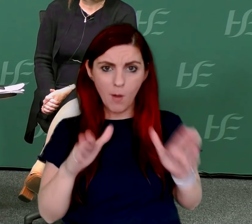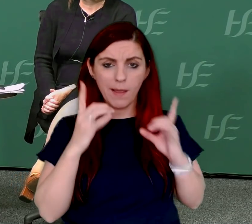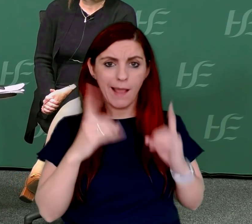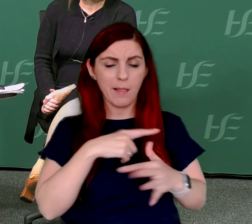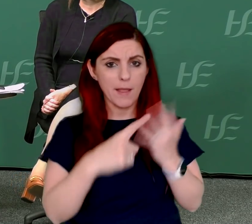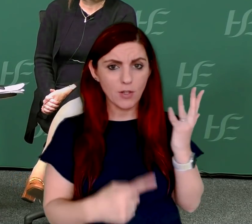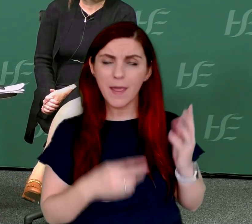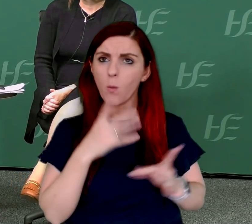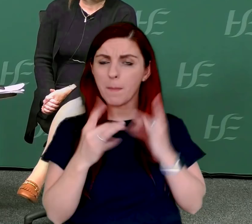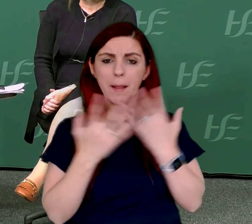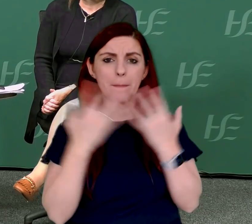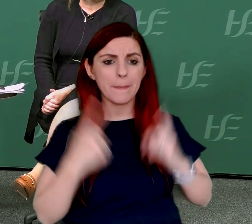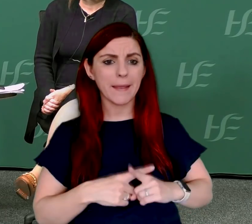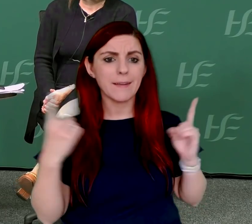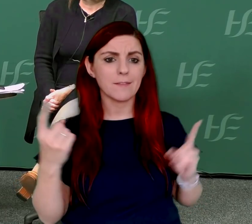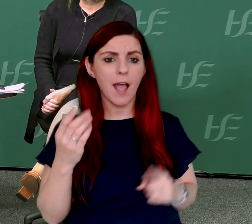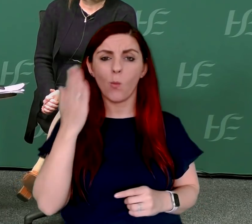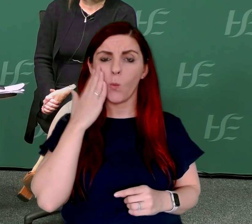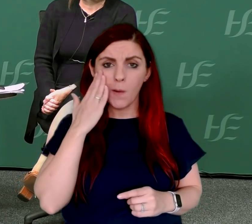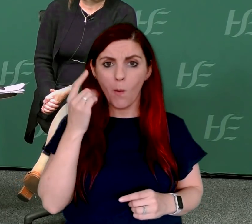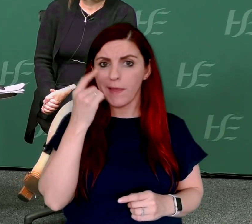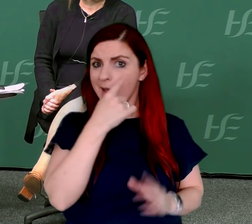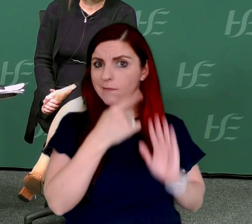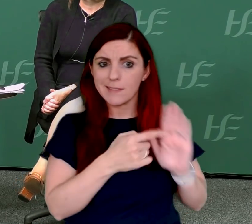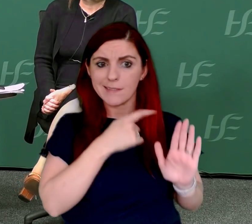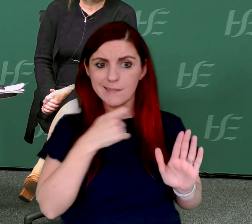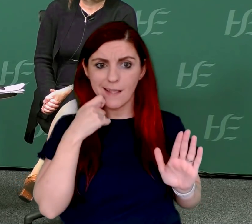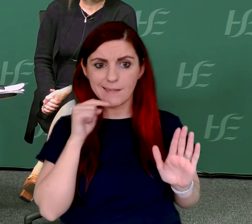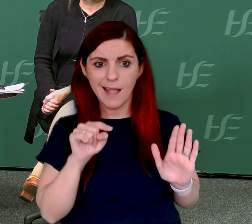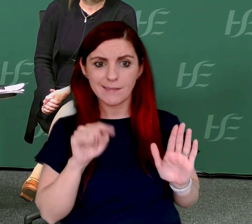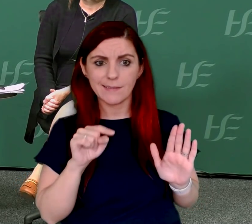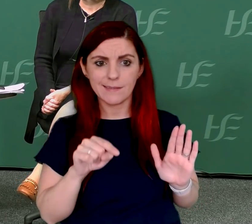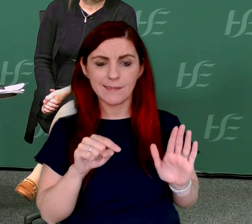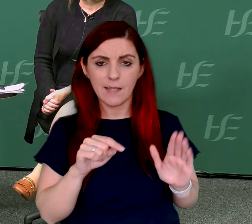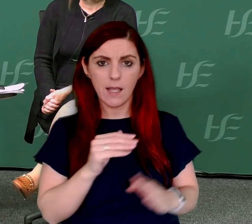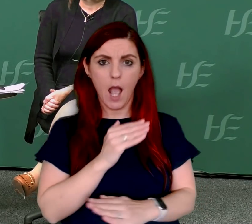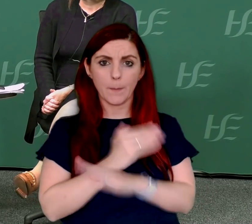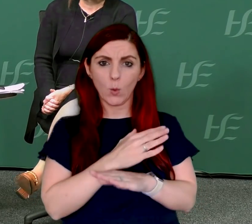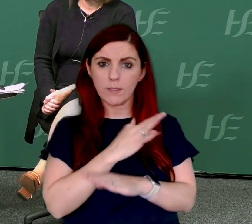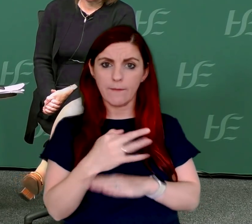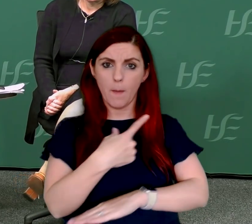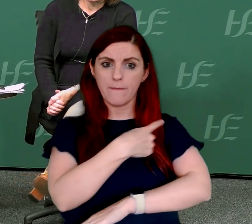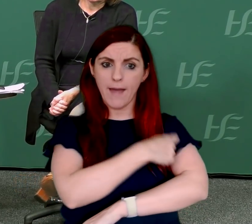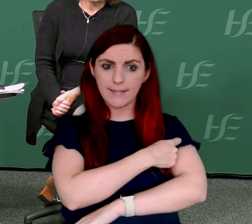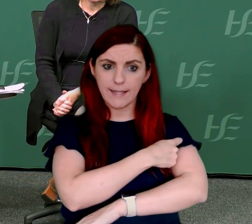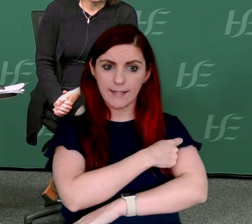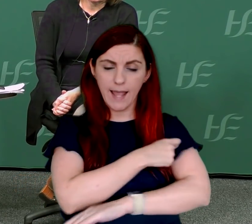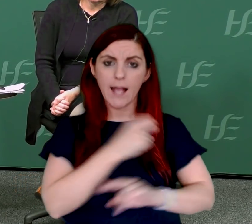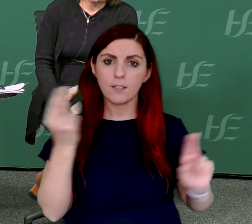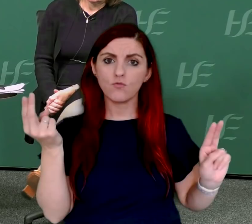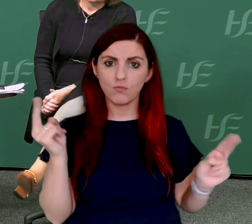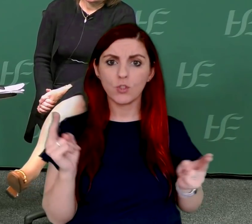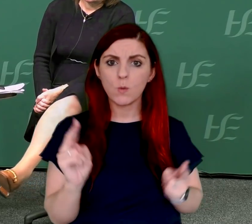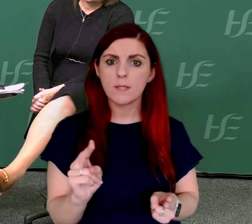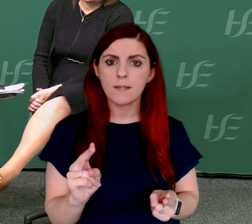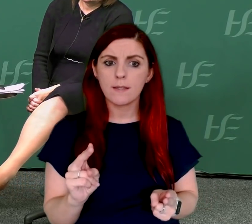and the obvious evidence is, the immunity from the vaccine wanes over a period of time, and we will be on